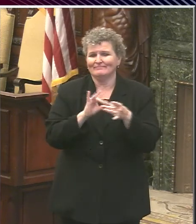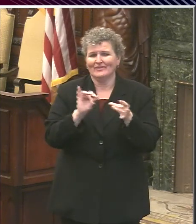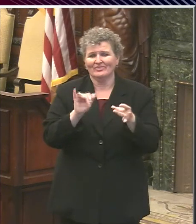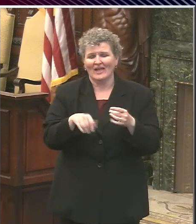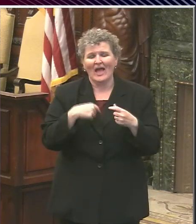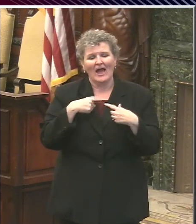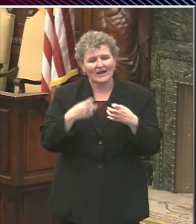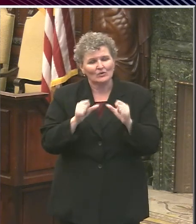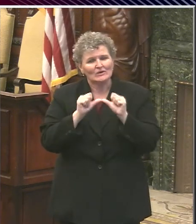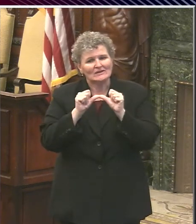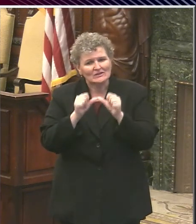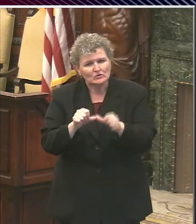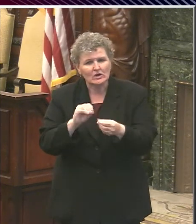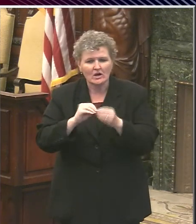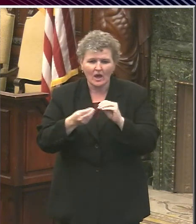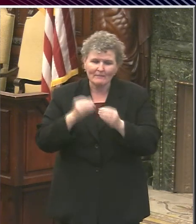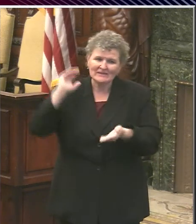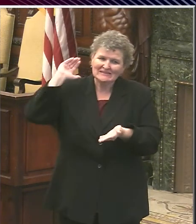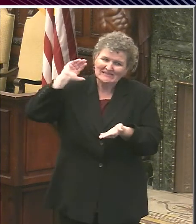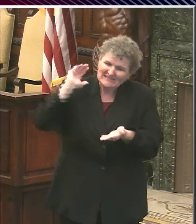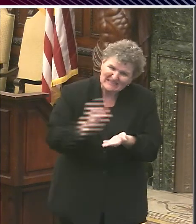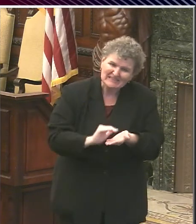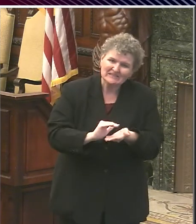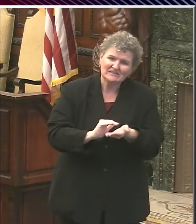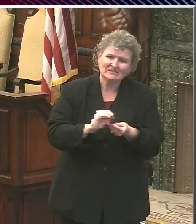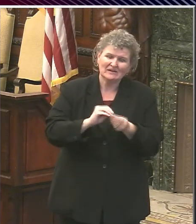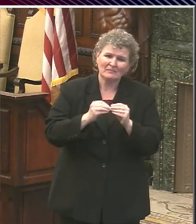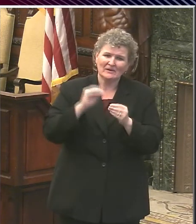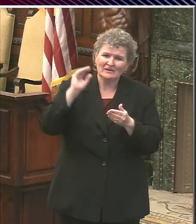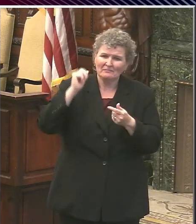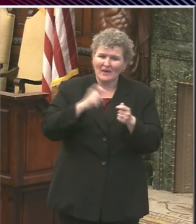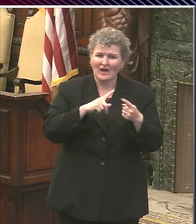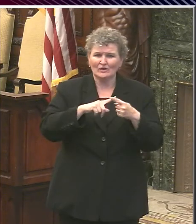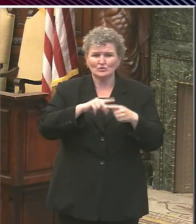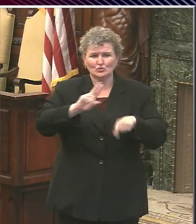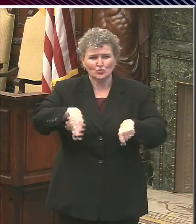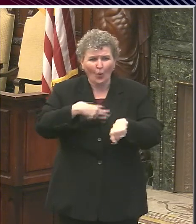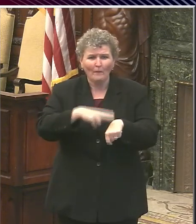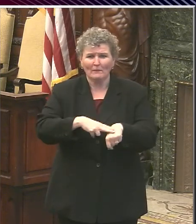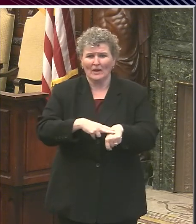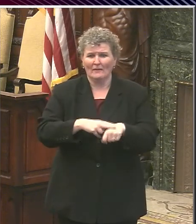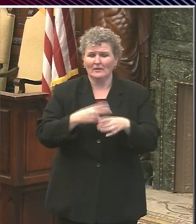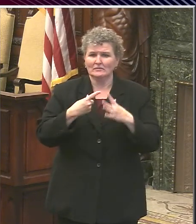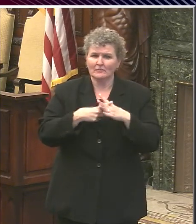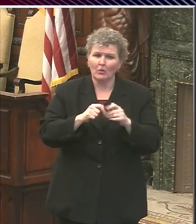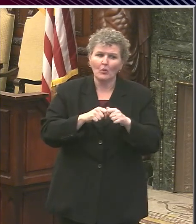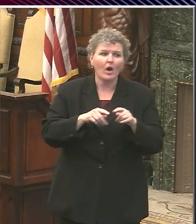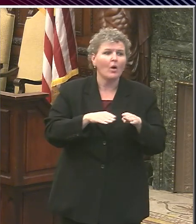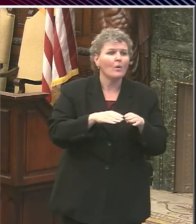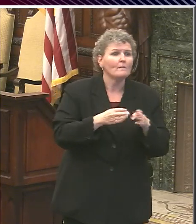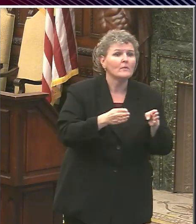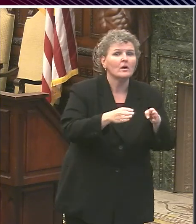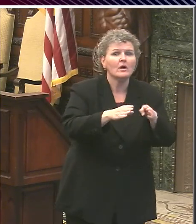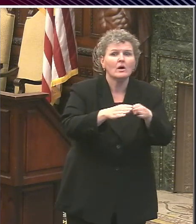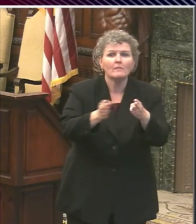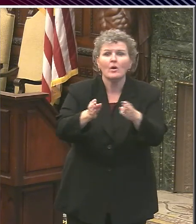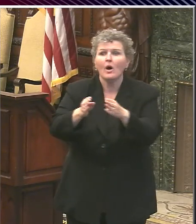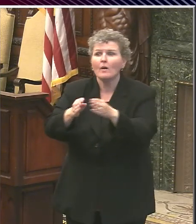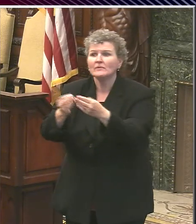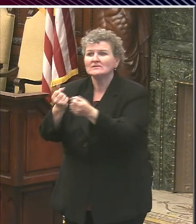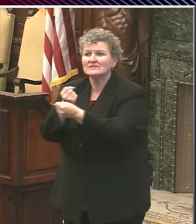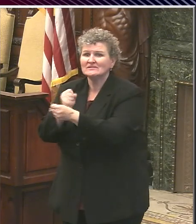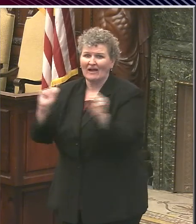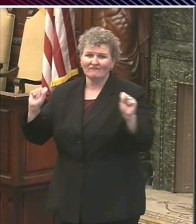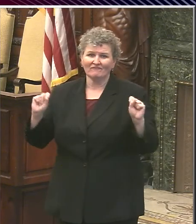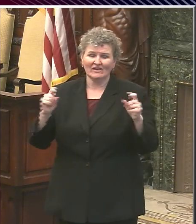down, do our best to get ourselves to some normalcy, and begin to and continue to open up safely as we're doing on